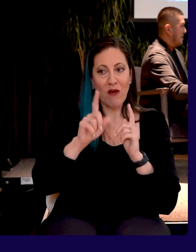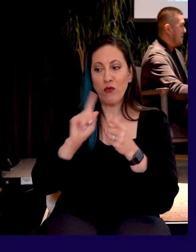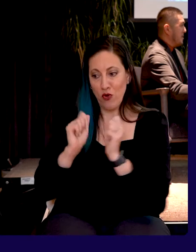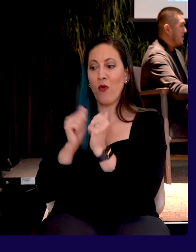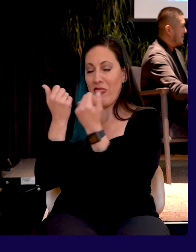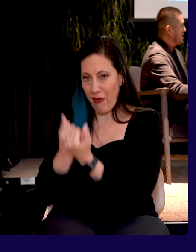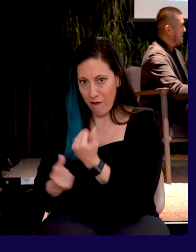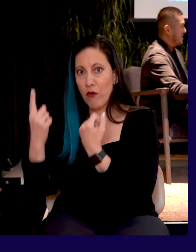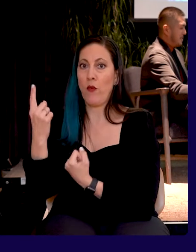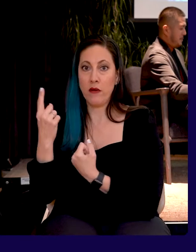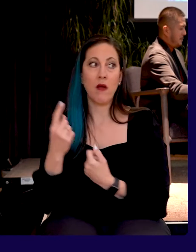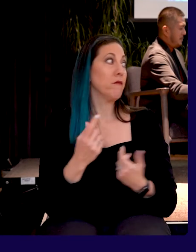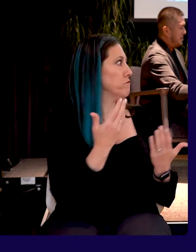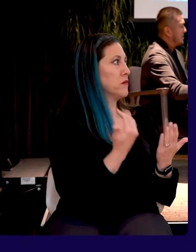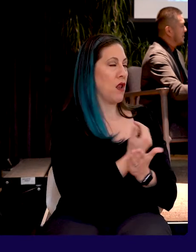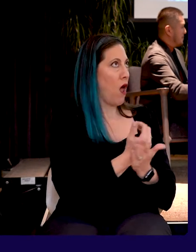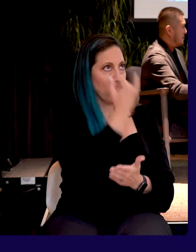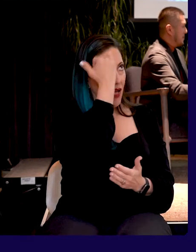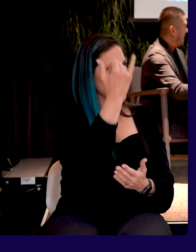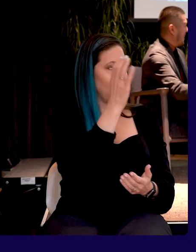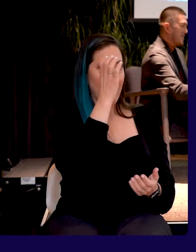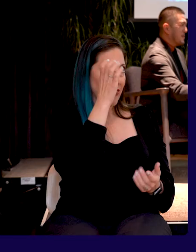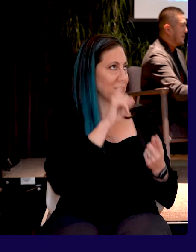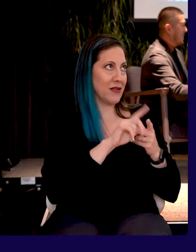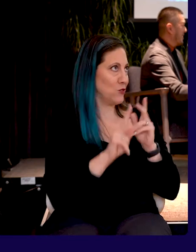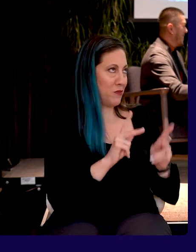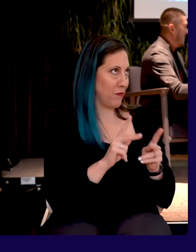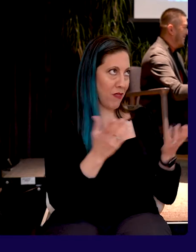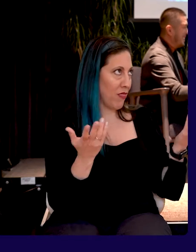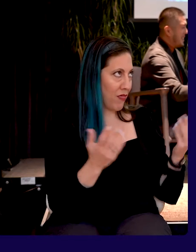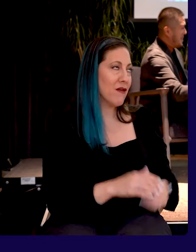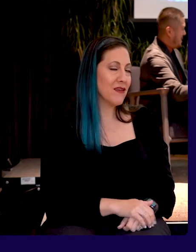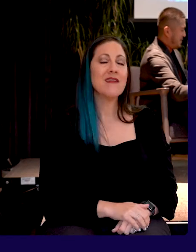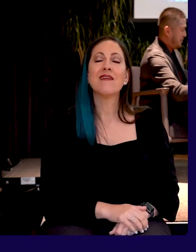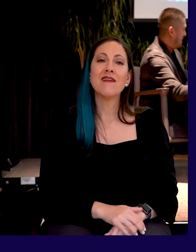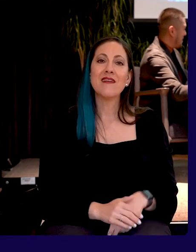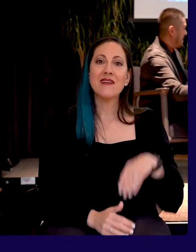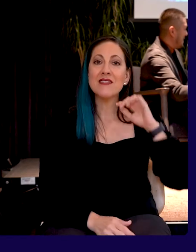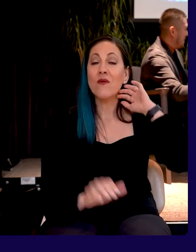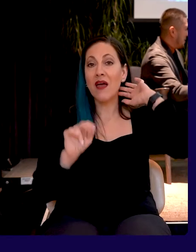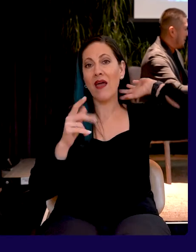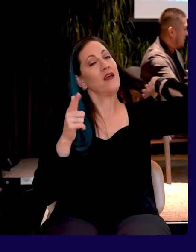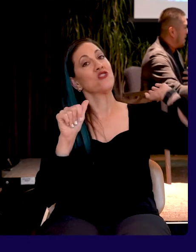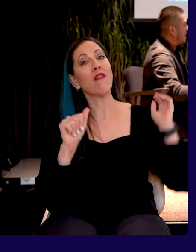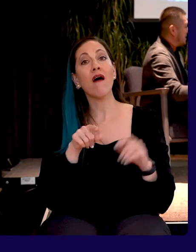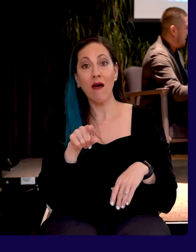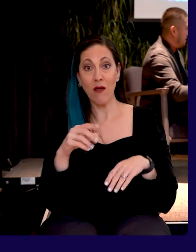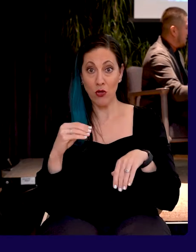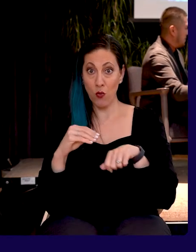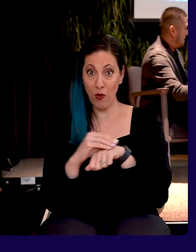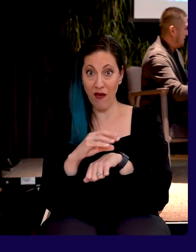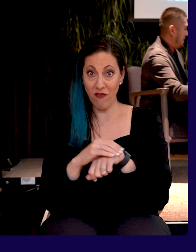A novel idea, listening to the people. This, I guess it's obvious. So Angela, so you